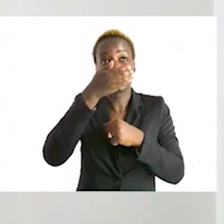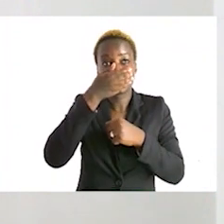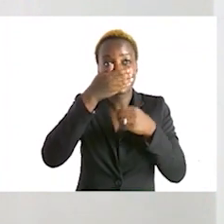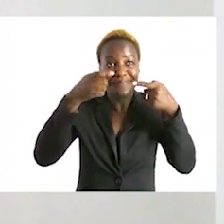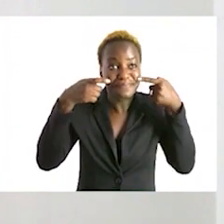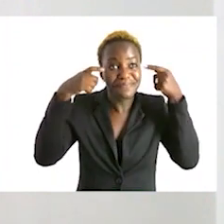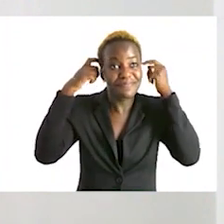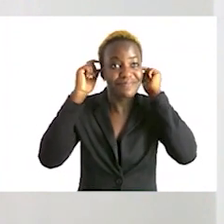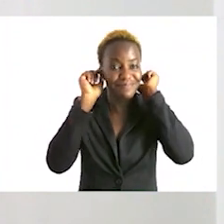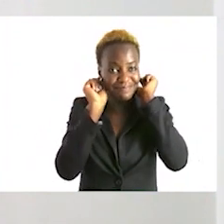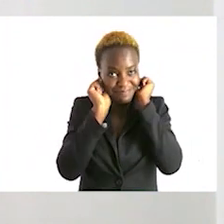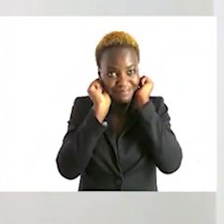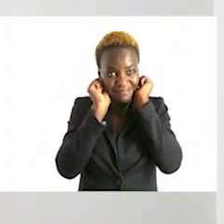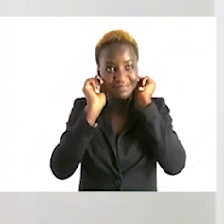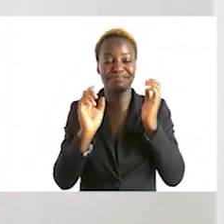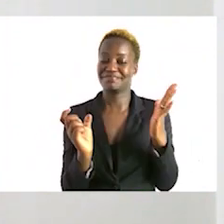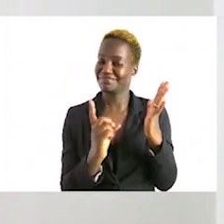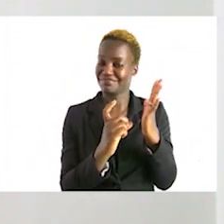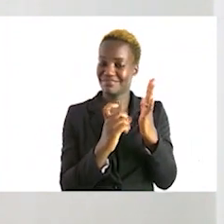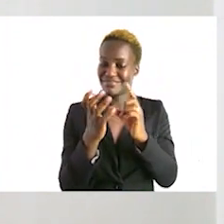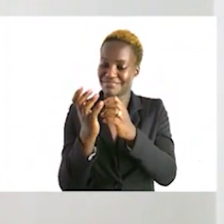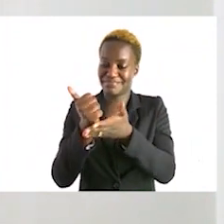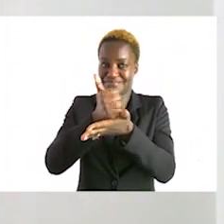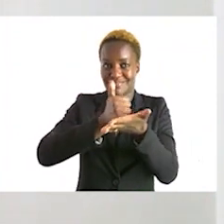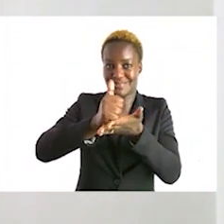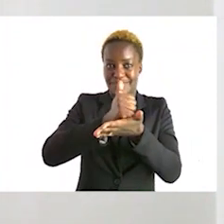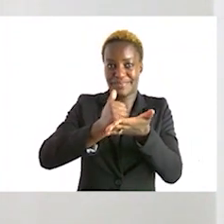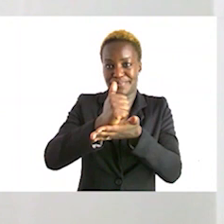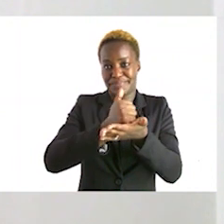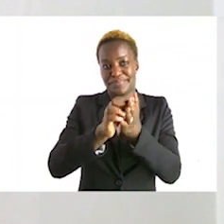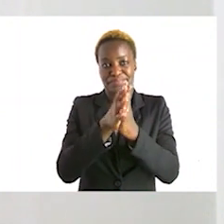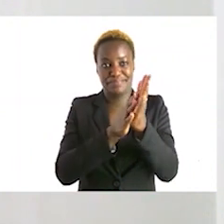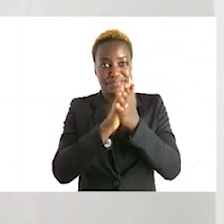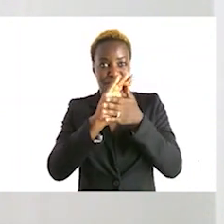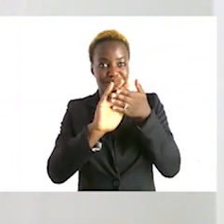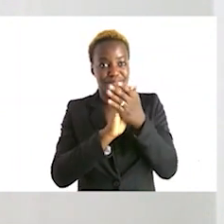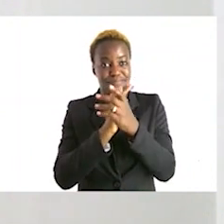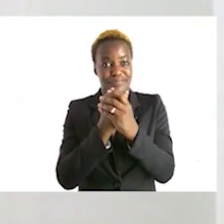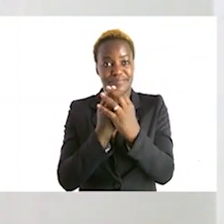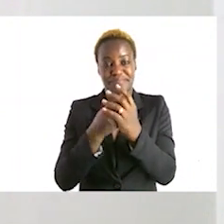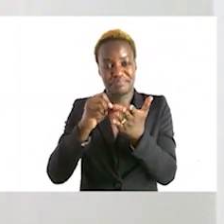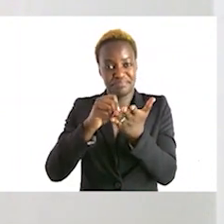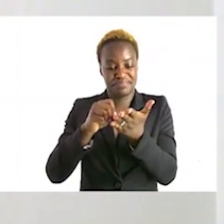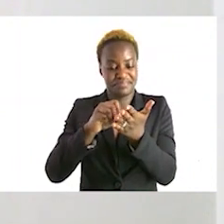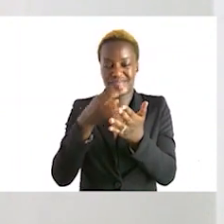our mask, sanitize our hands to keep our germs